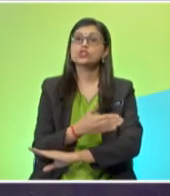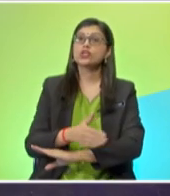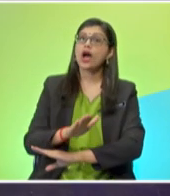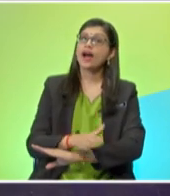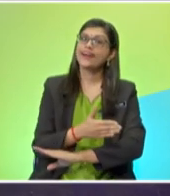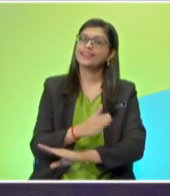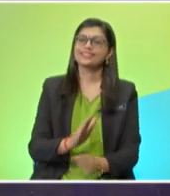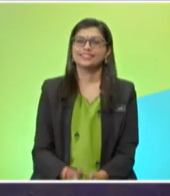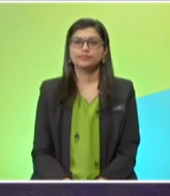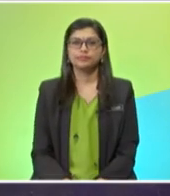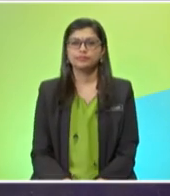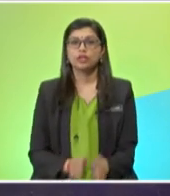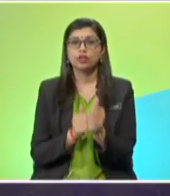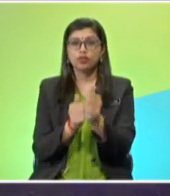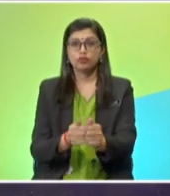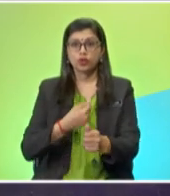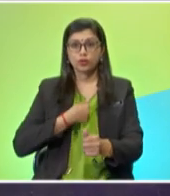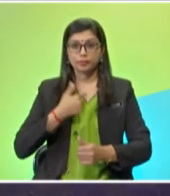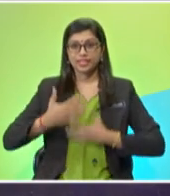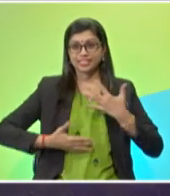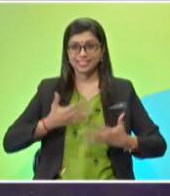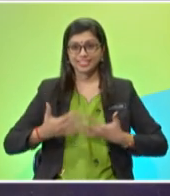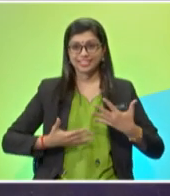the hello song. Should we have the music? Yes, sure.